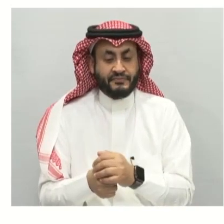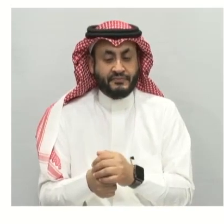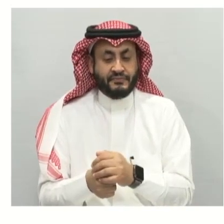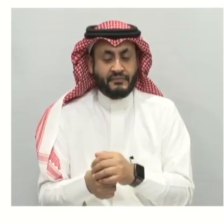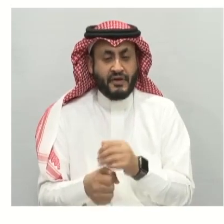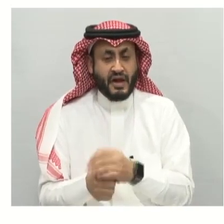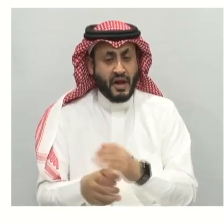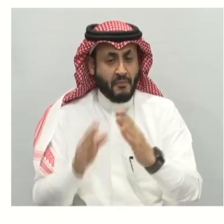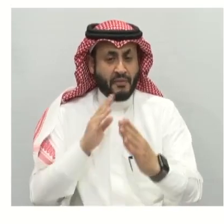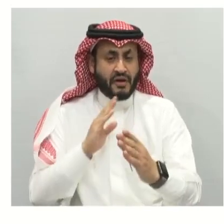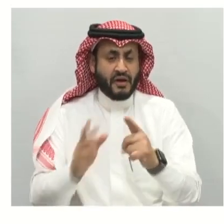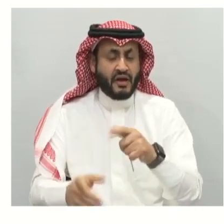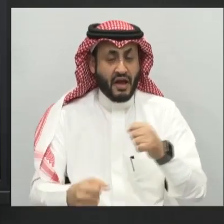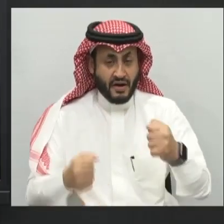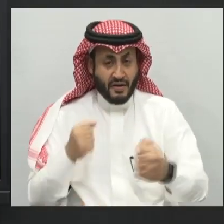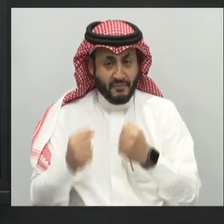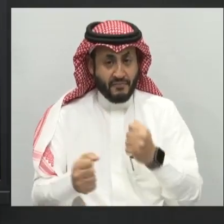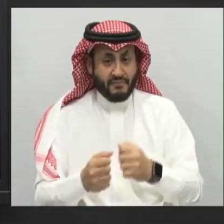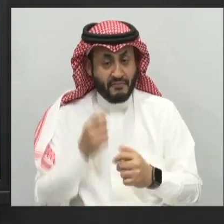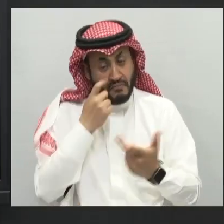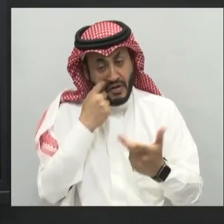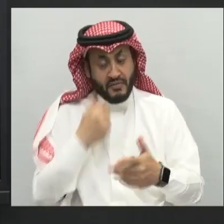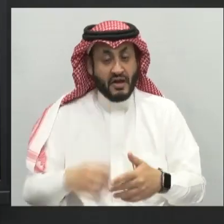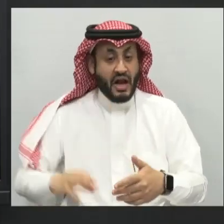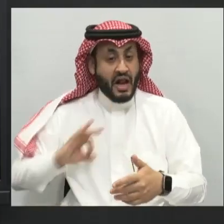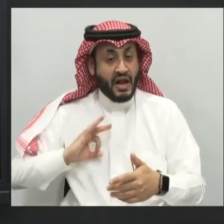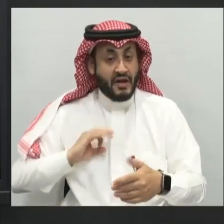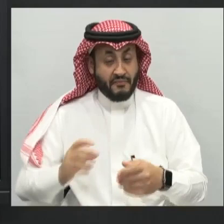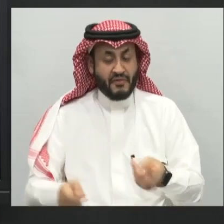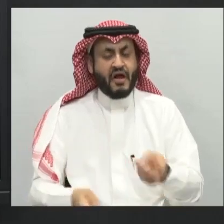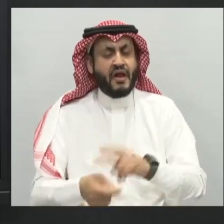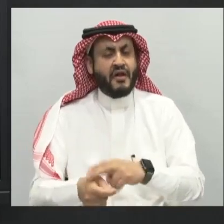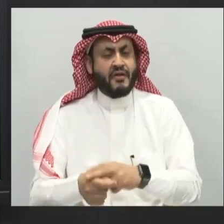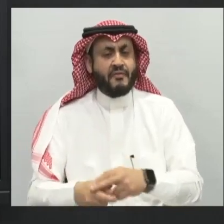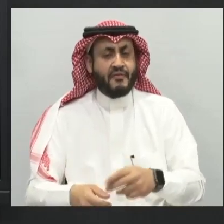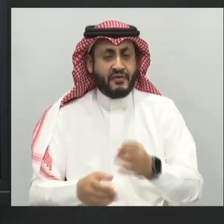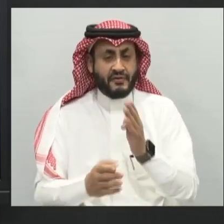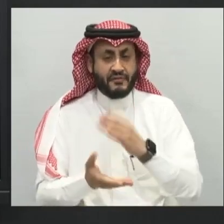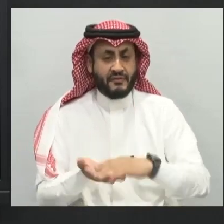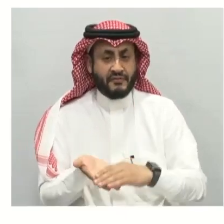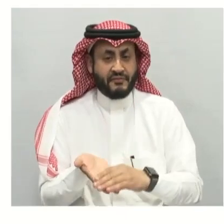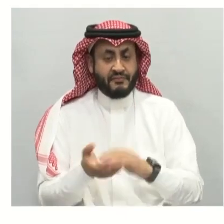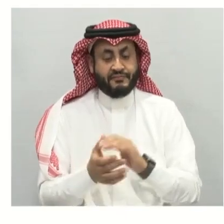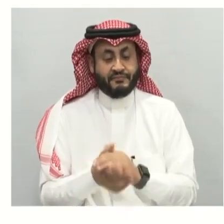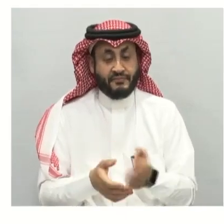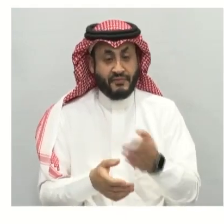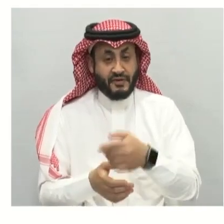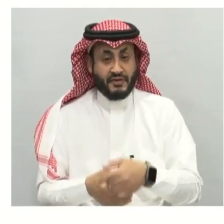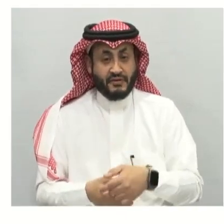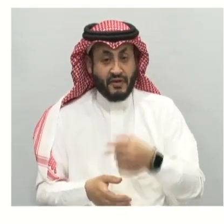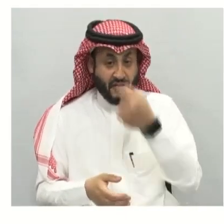on Wednesday. I think this is her favorite day. She does not want to miss karate, right? And on